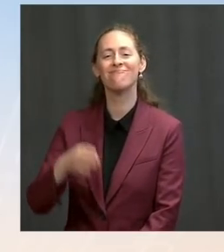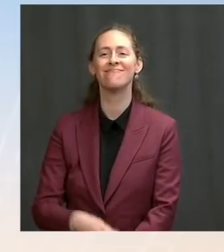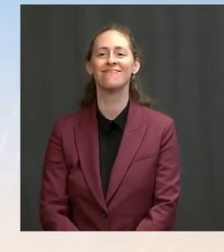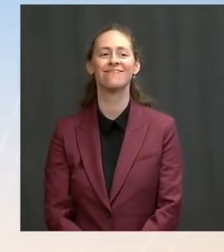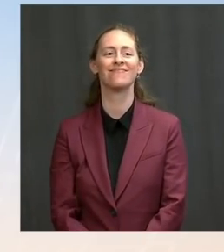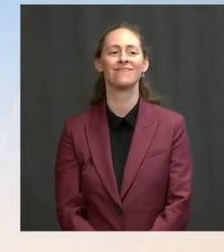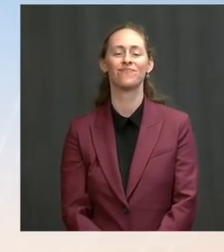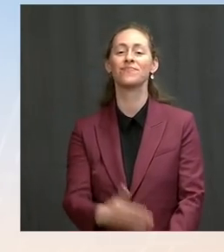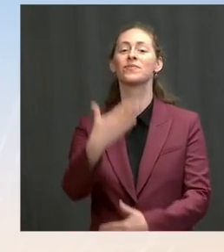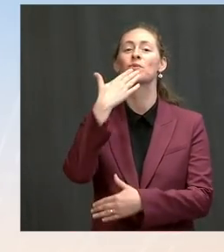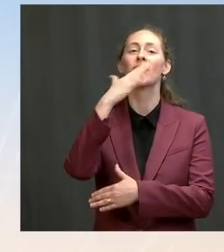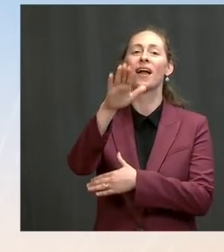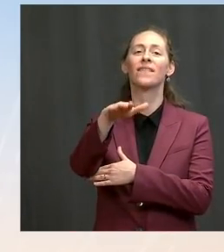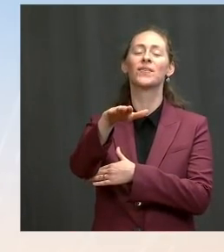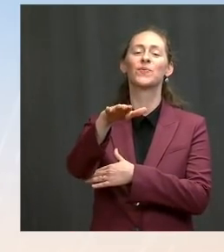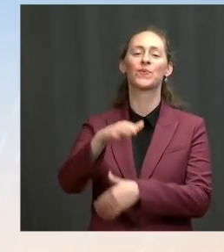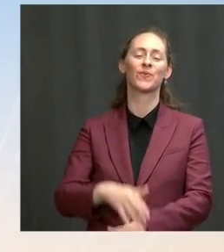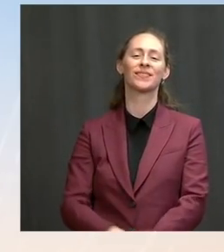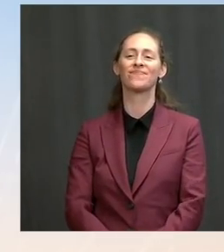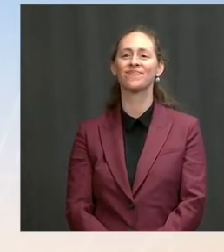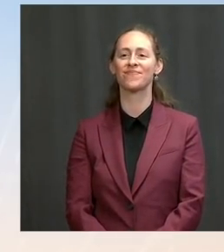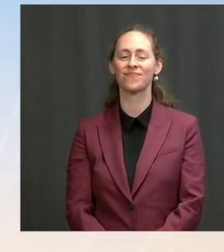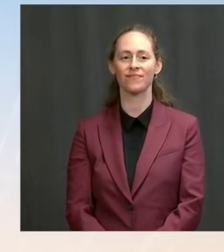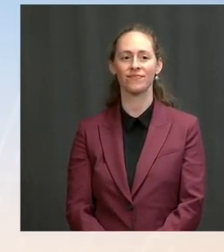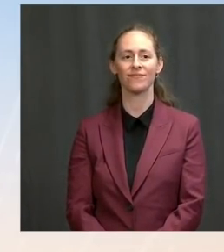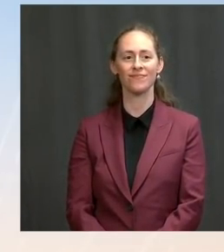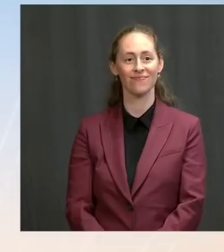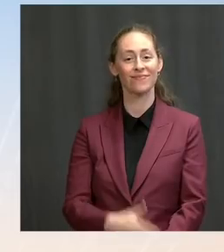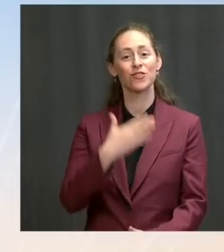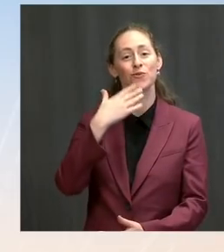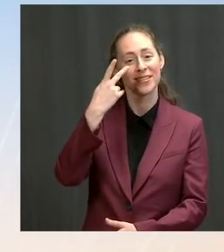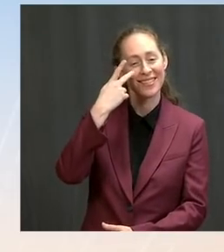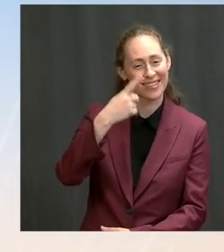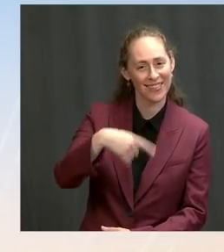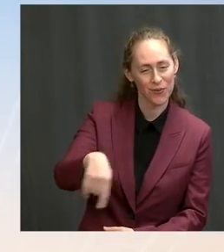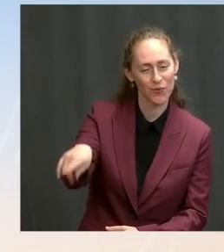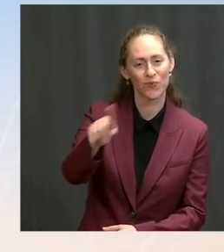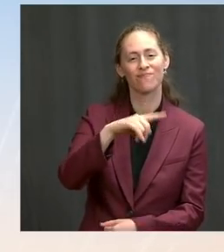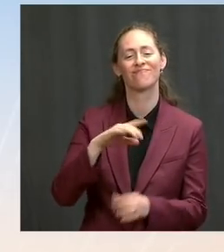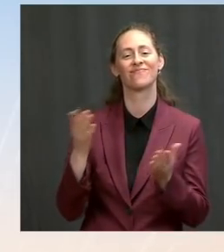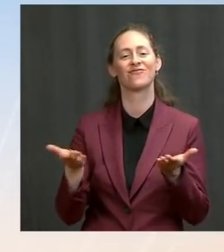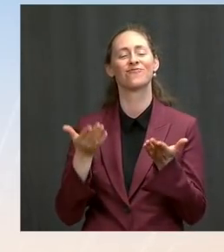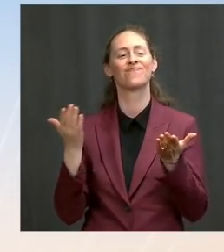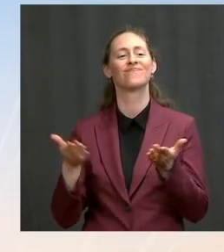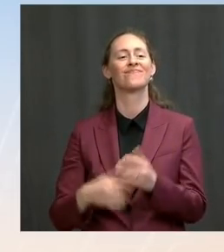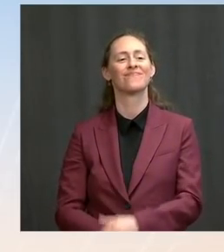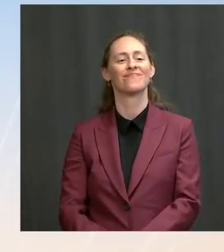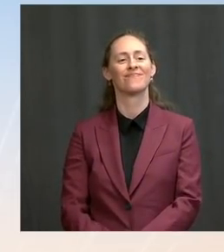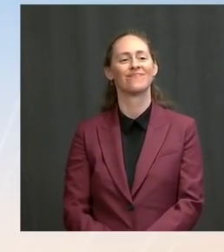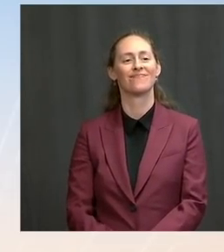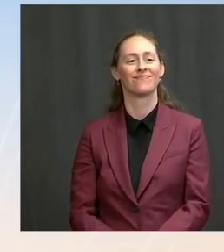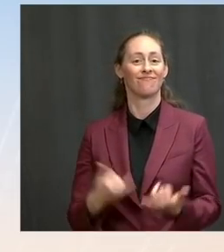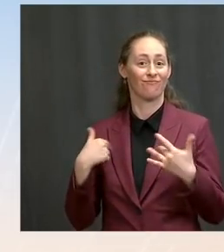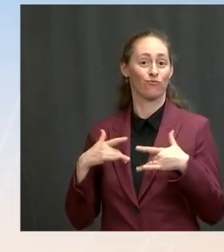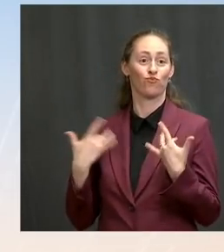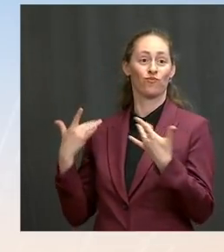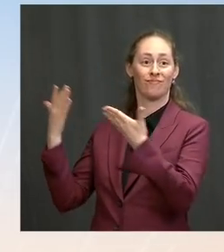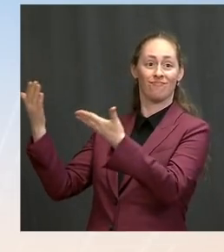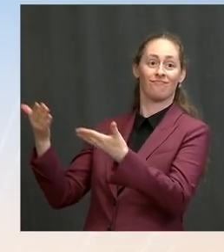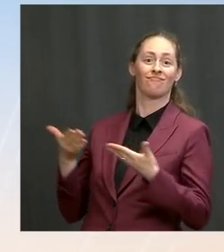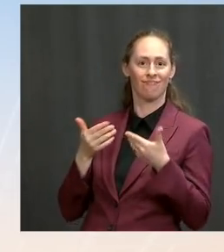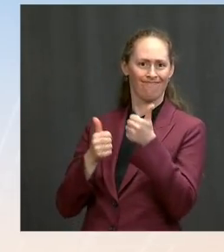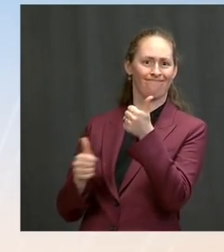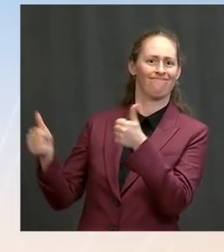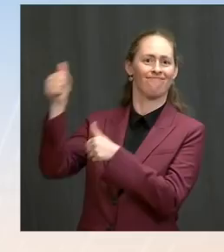afternoon. Good to see you too. Okay, it is so great to welcome back our Administrator of the Environmental Protection